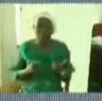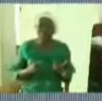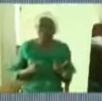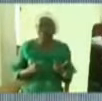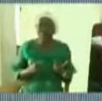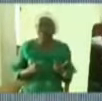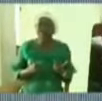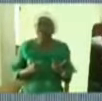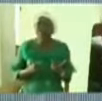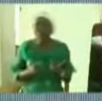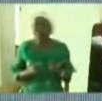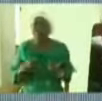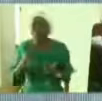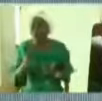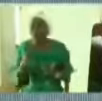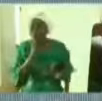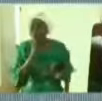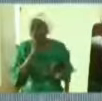Christians.